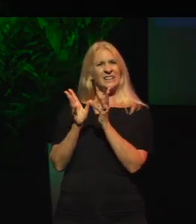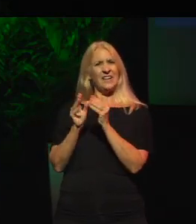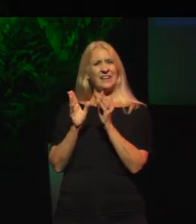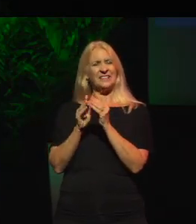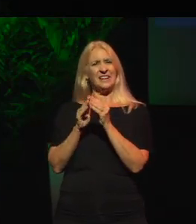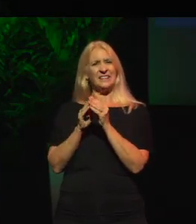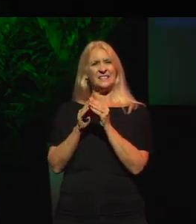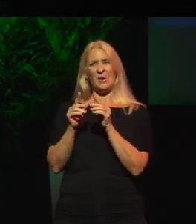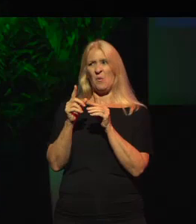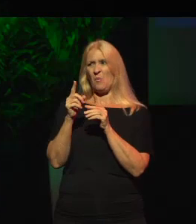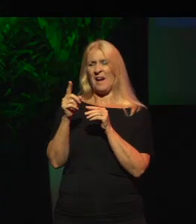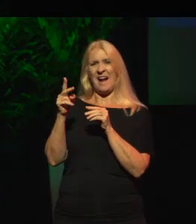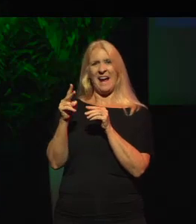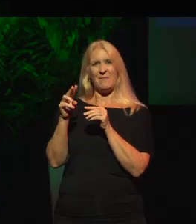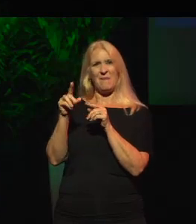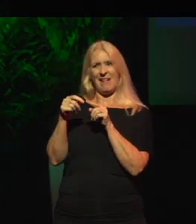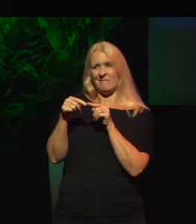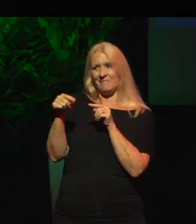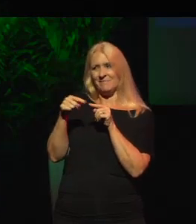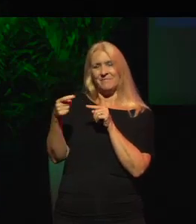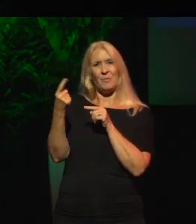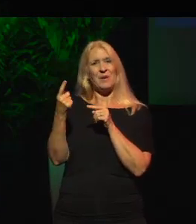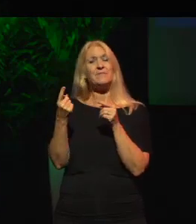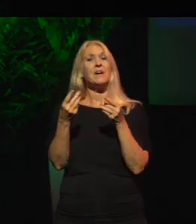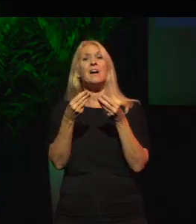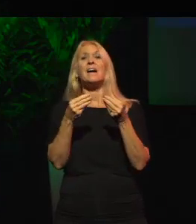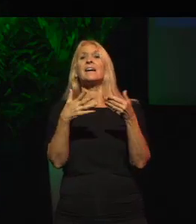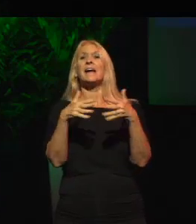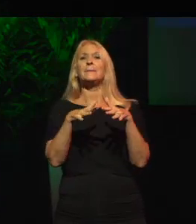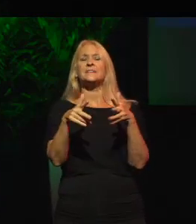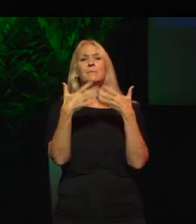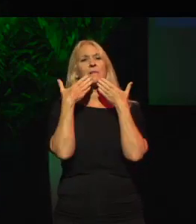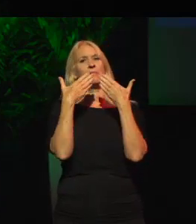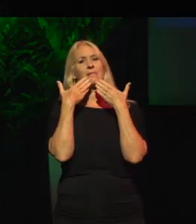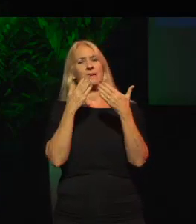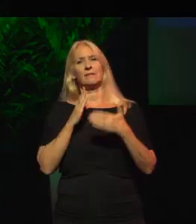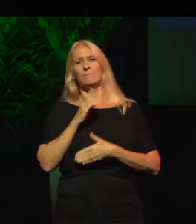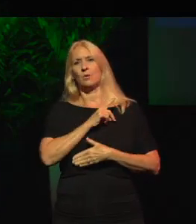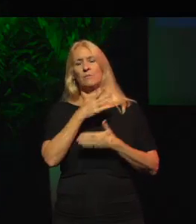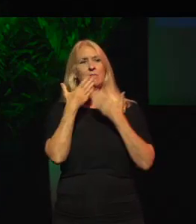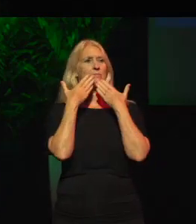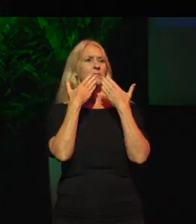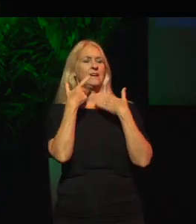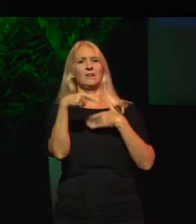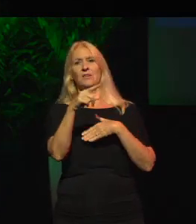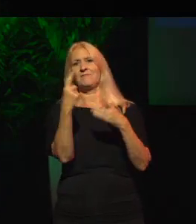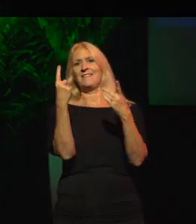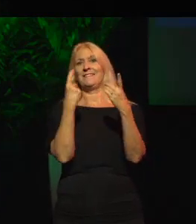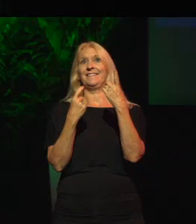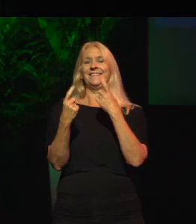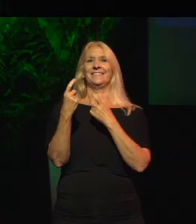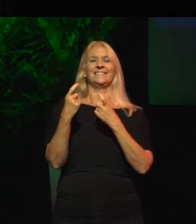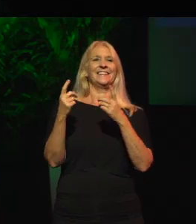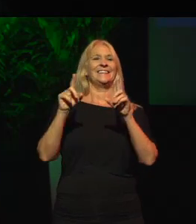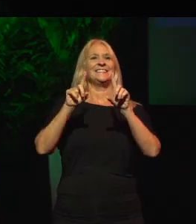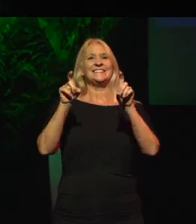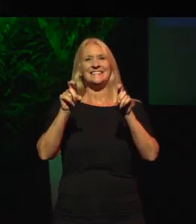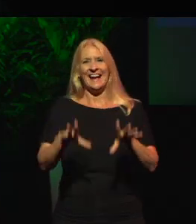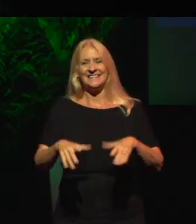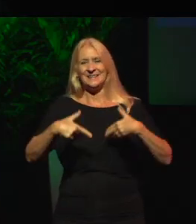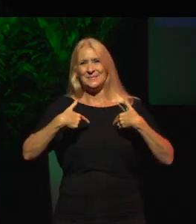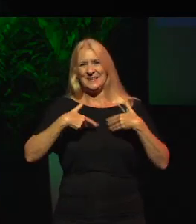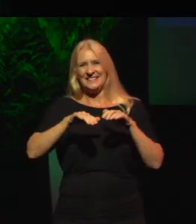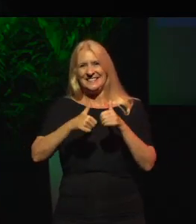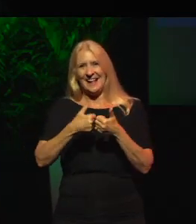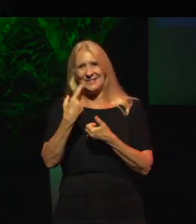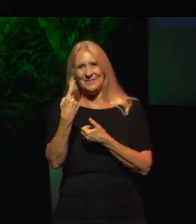one of our campuses. And so I want to thank the board, and I want to thank all of you for testing me through the challenges in year one.